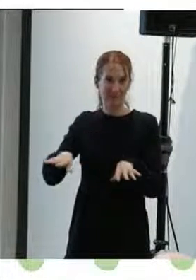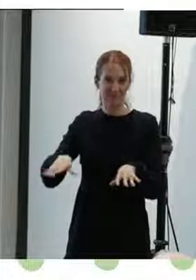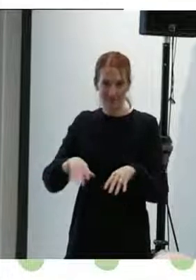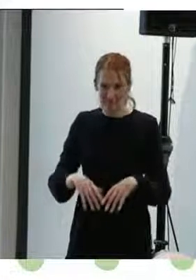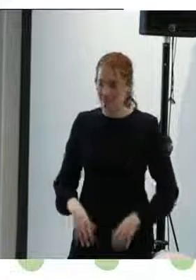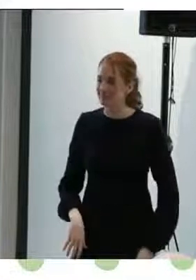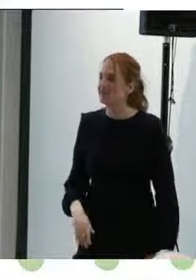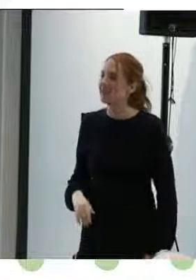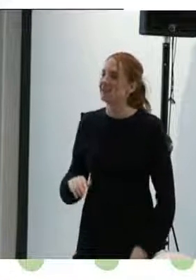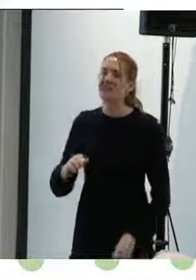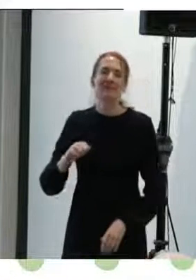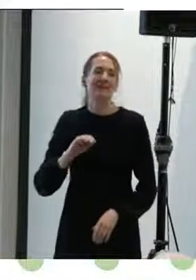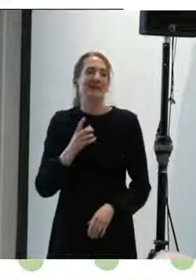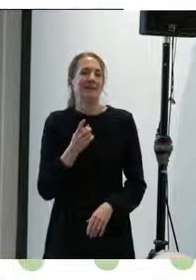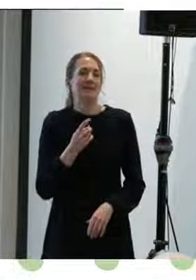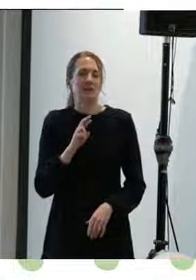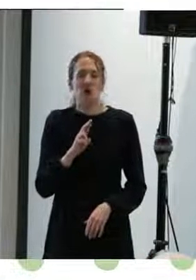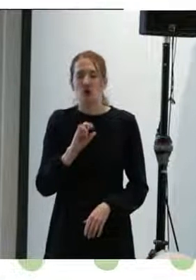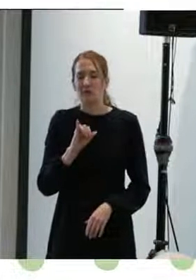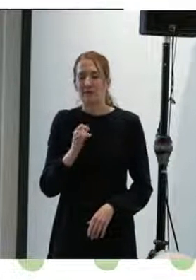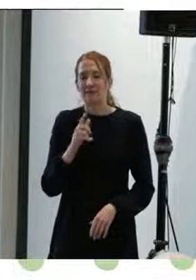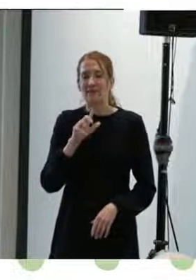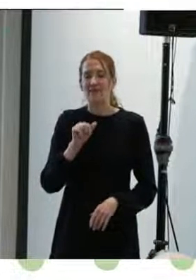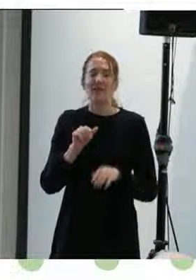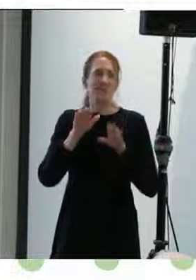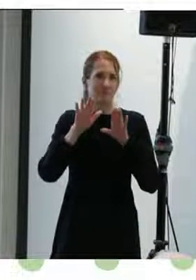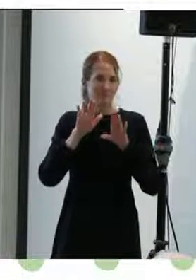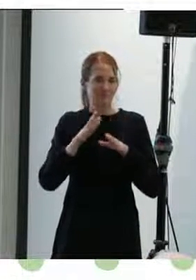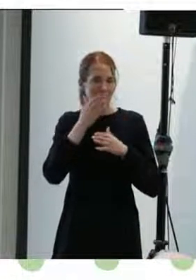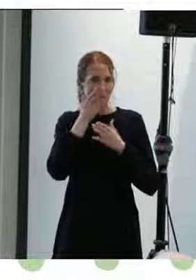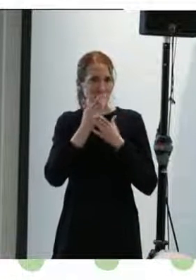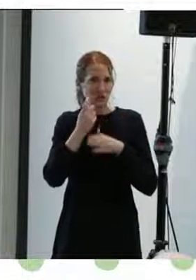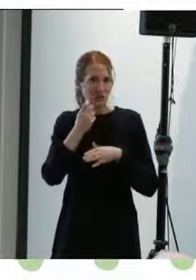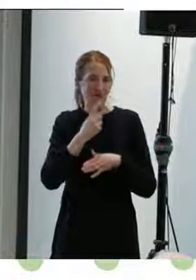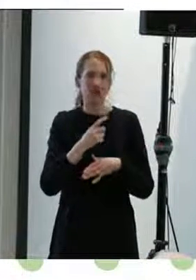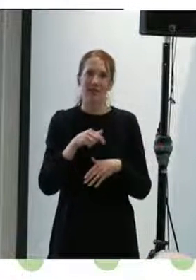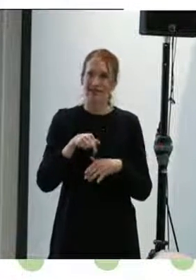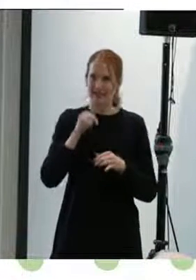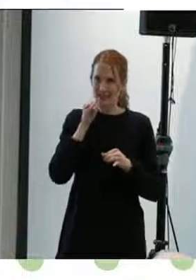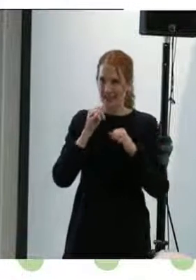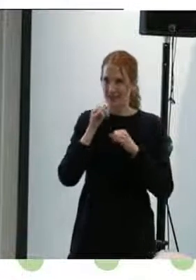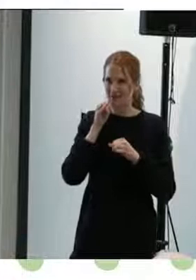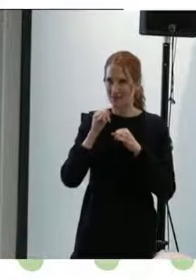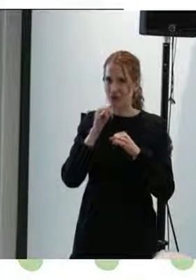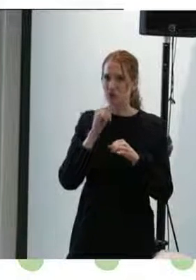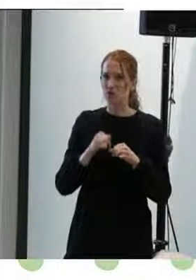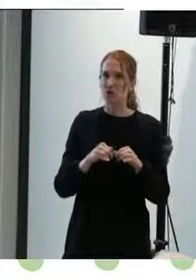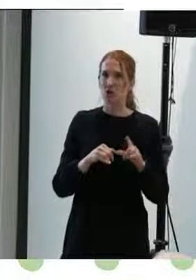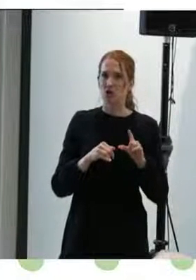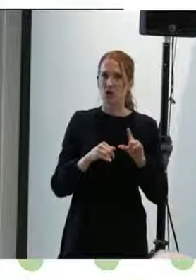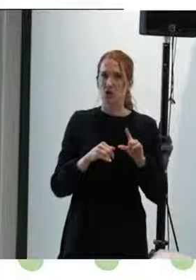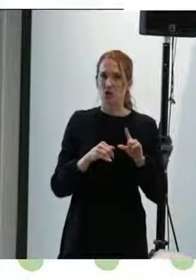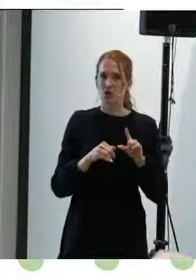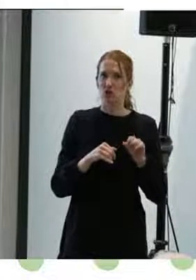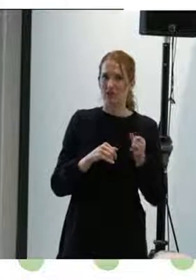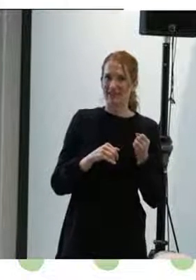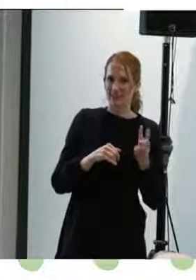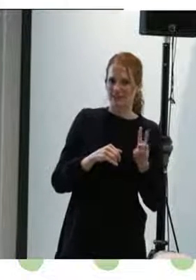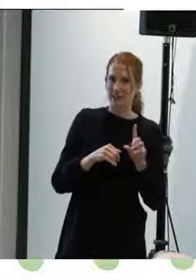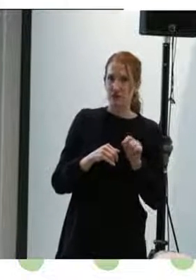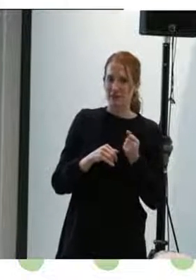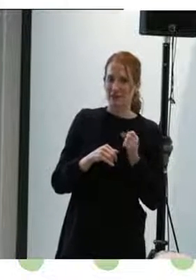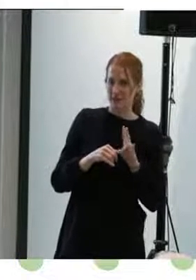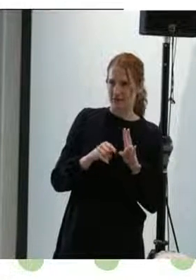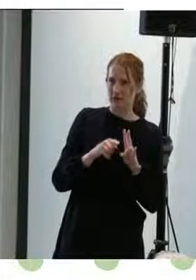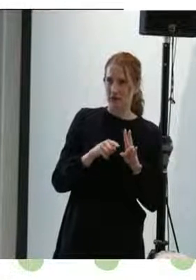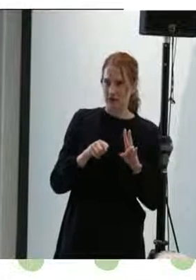Yeah, so that's a really good question. I did the interviews kind of through 2016 and 2017, but then I